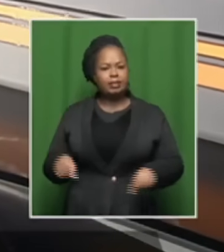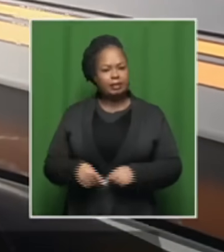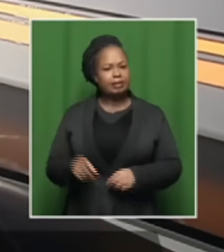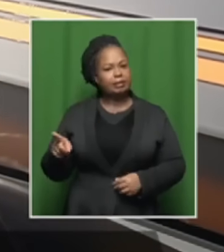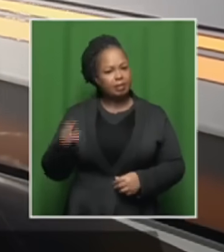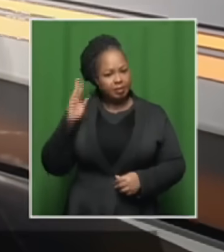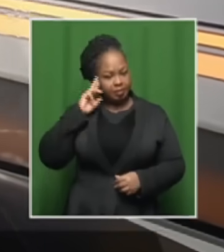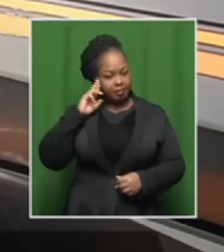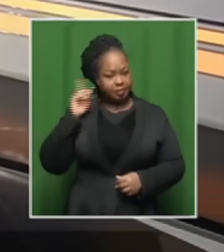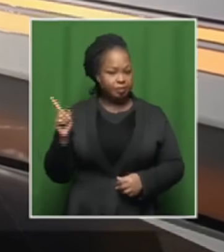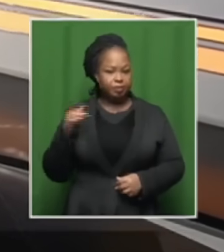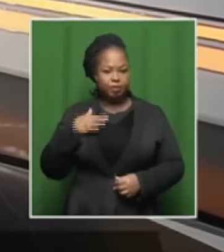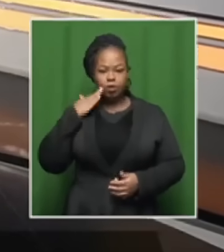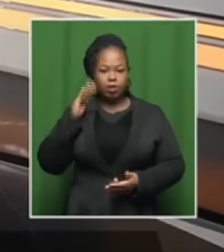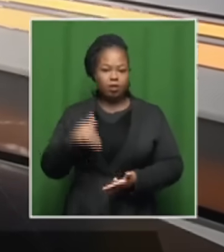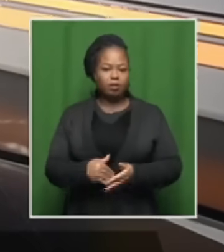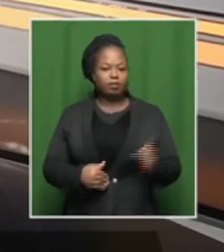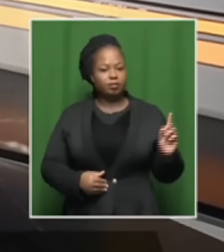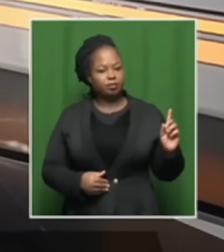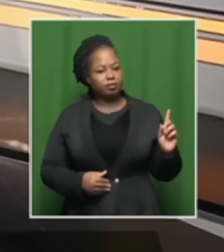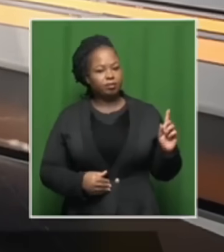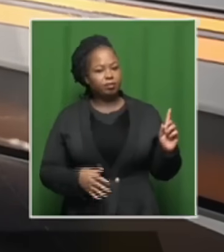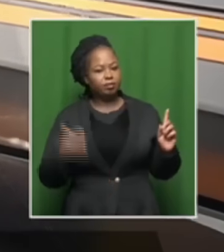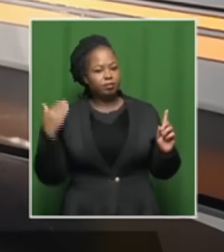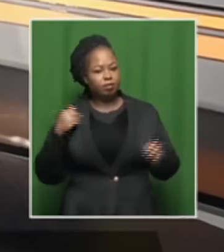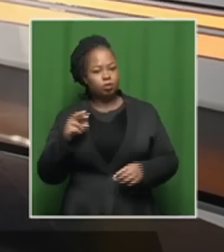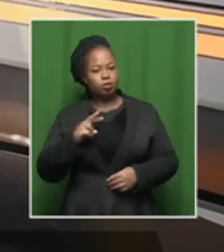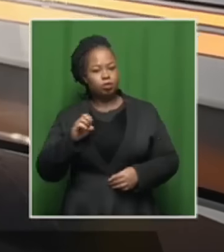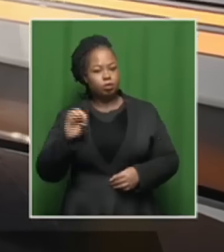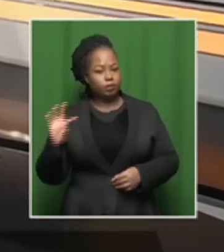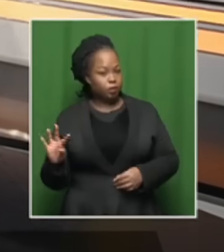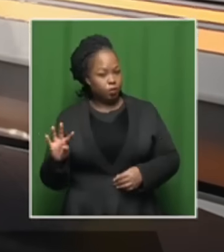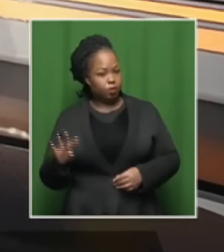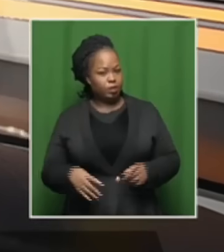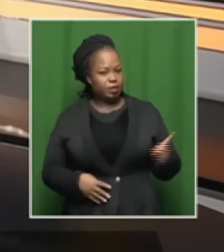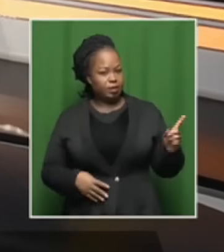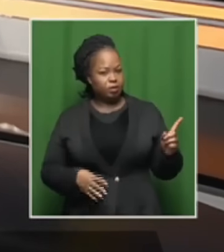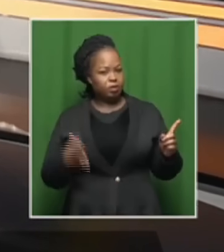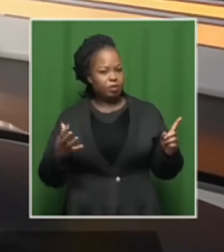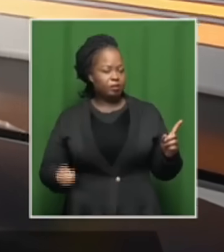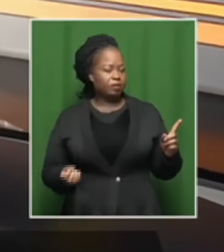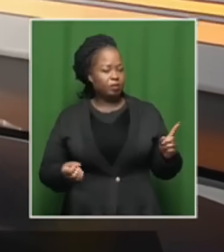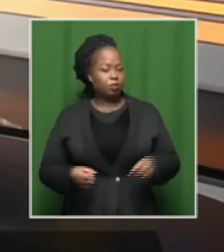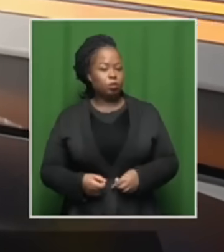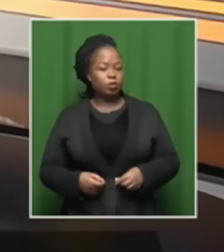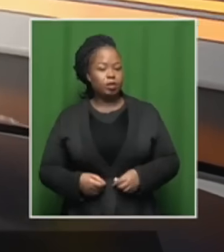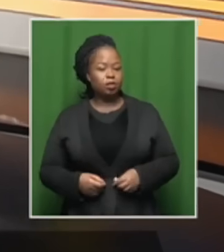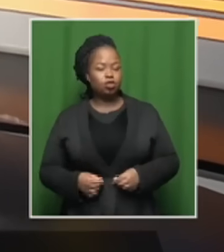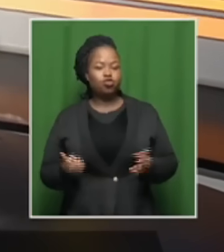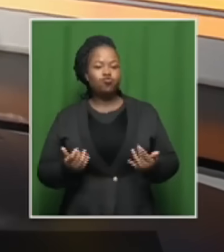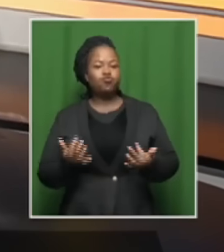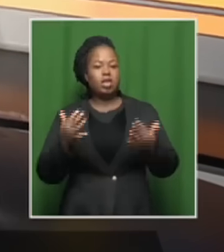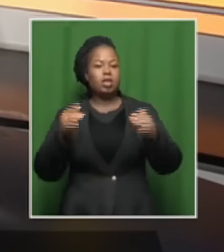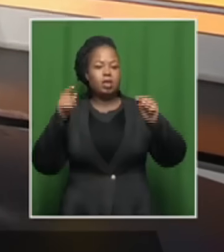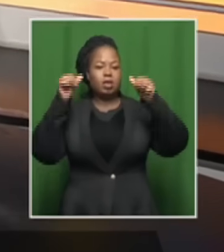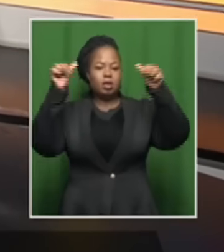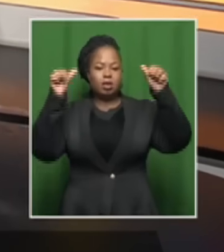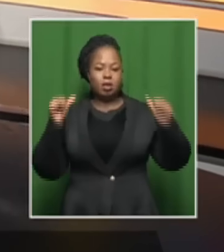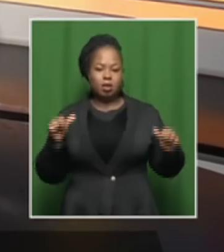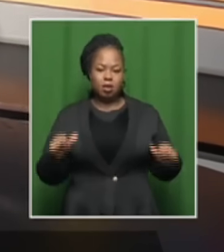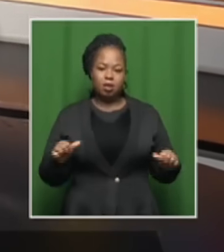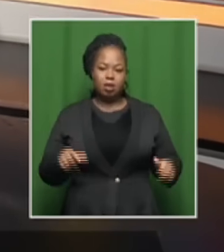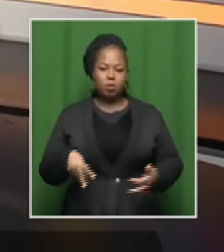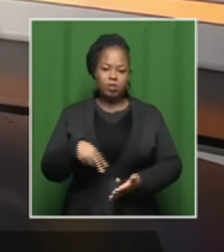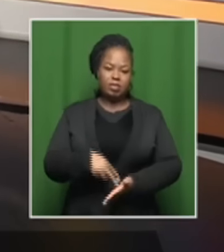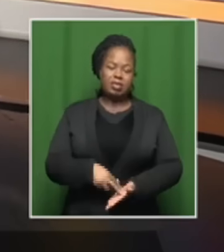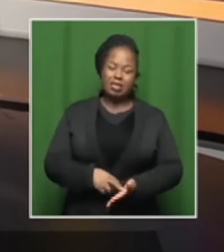mean, when I arrived, and that was back in 2004, you used to have that chroma key at the back there, the green screen, and you'd stand there, there